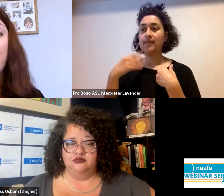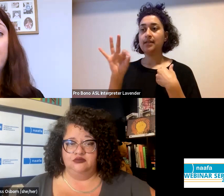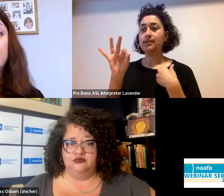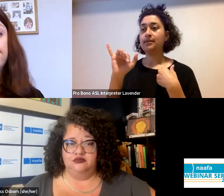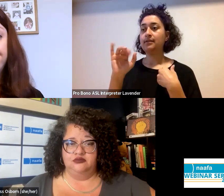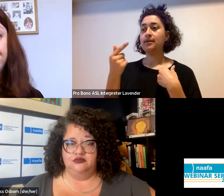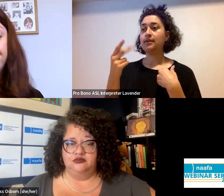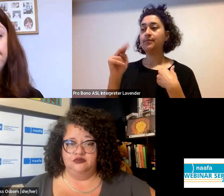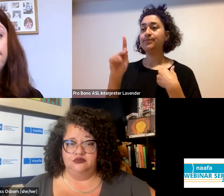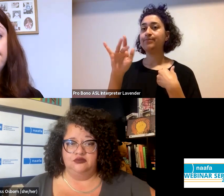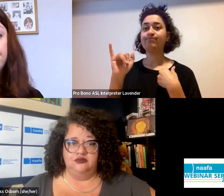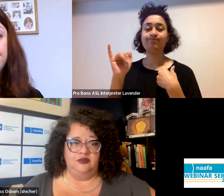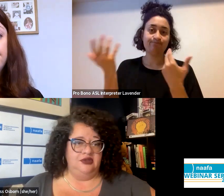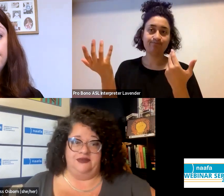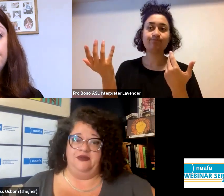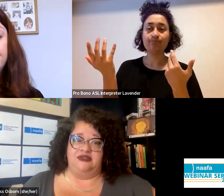in death.